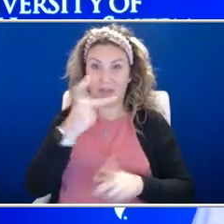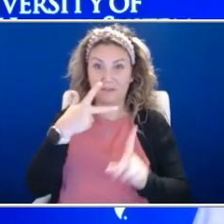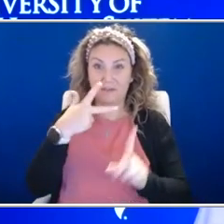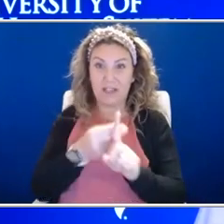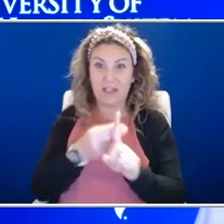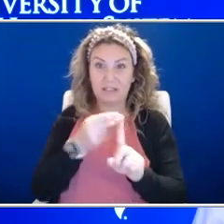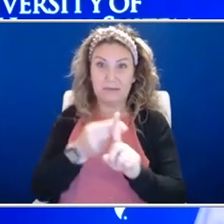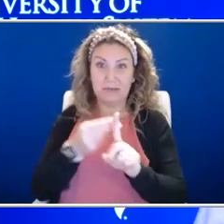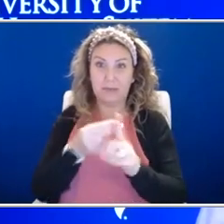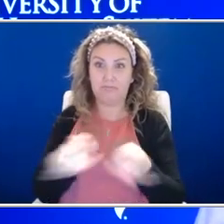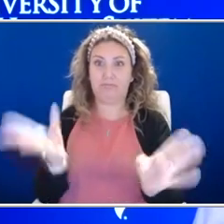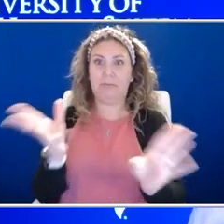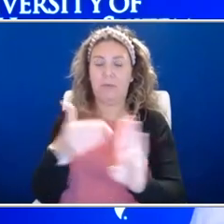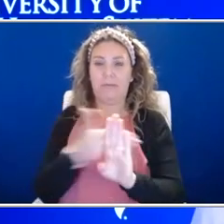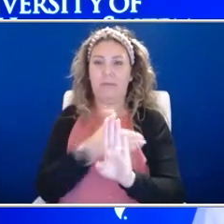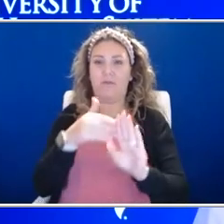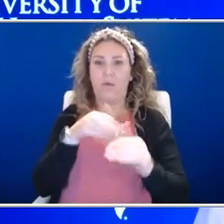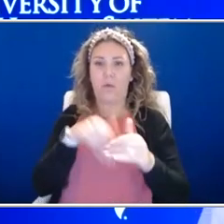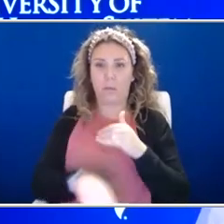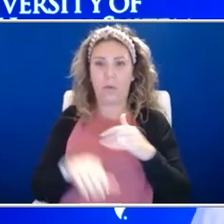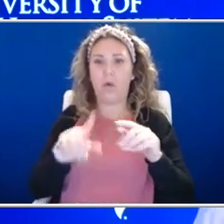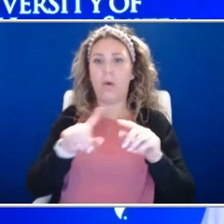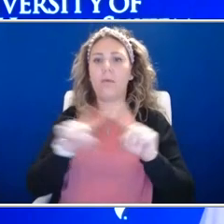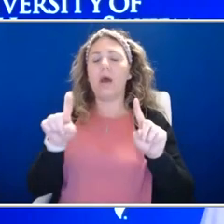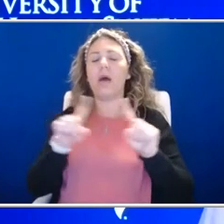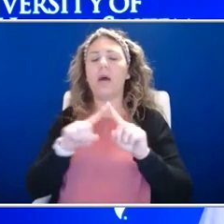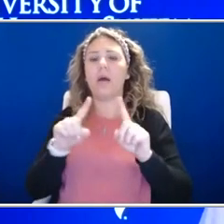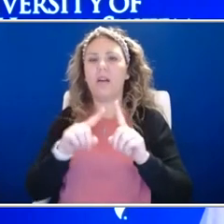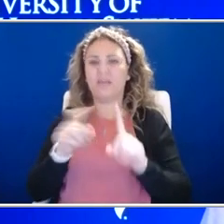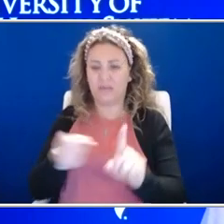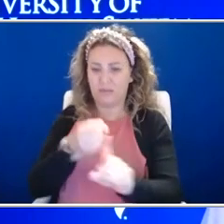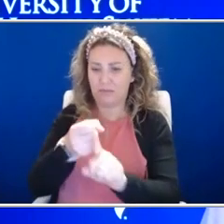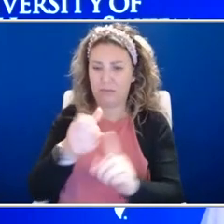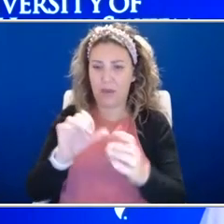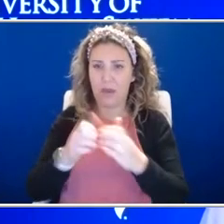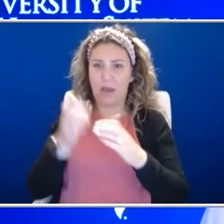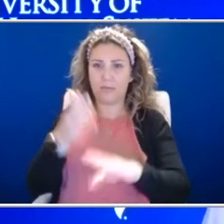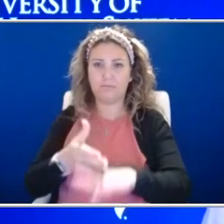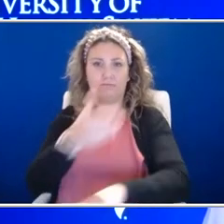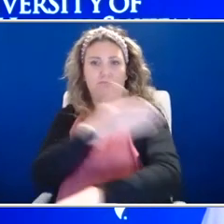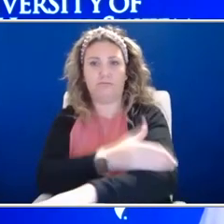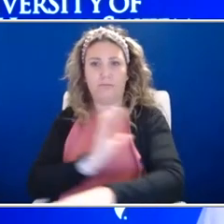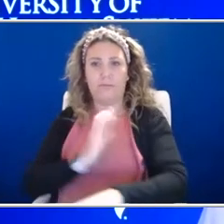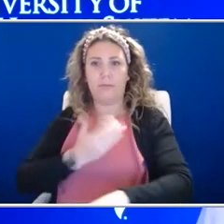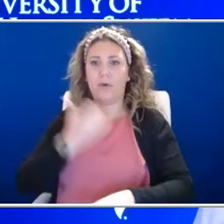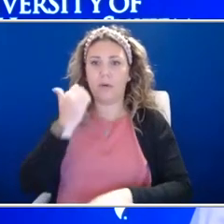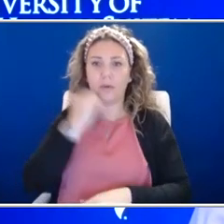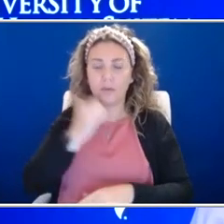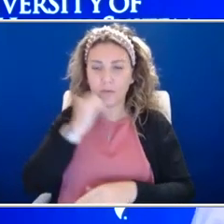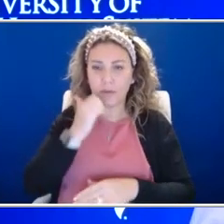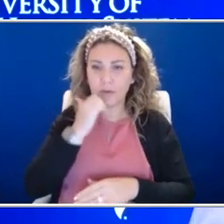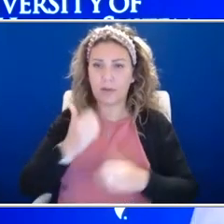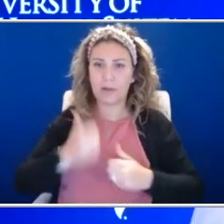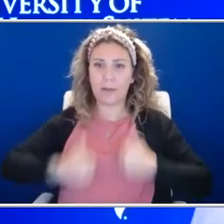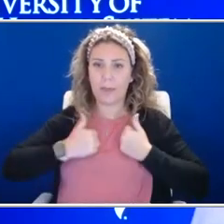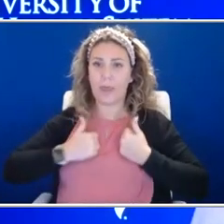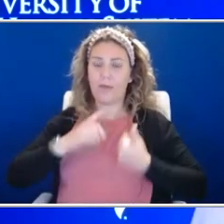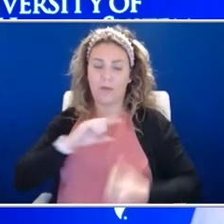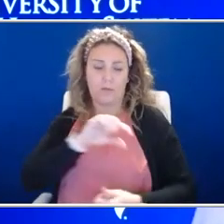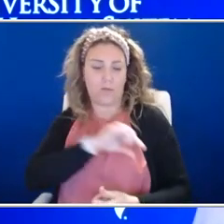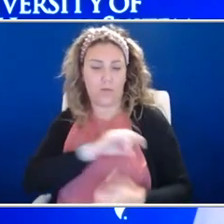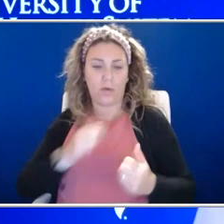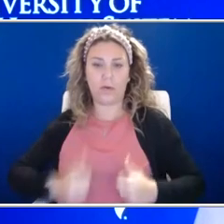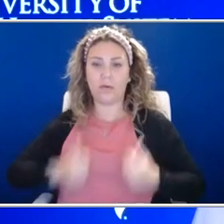don't understand the full impact of how much the vaccines have improved our daily life and our quality of life. But also understand that I